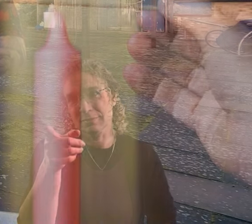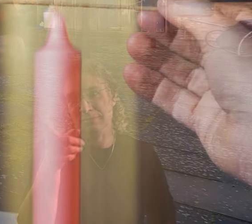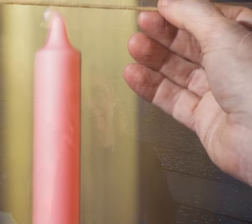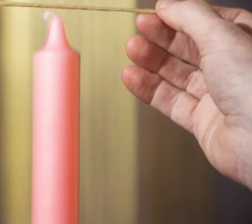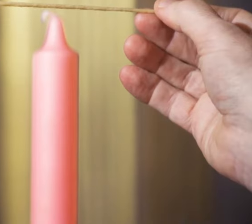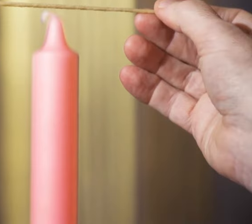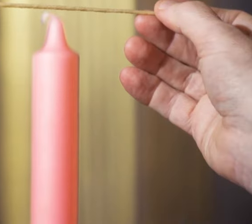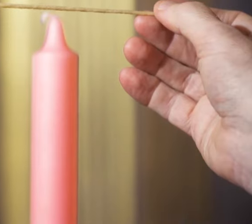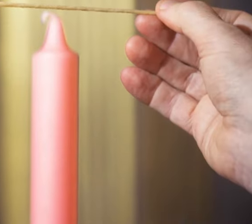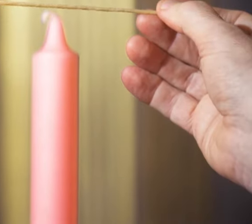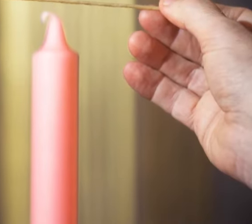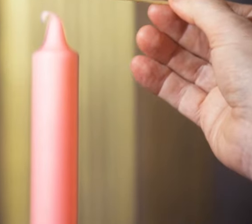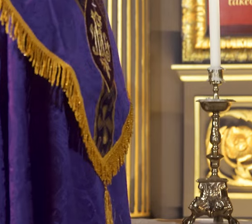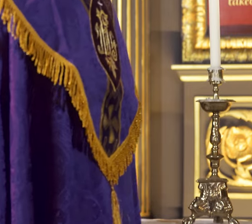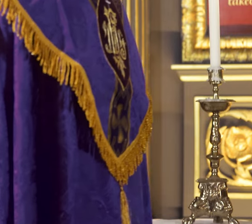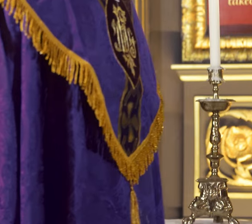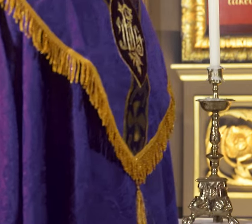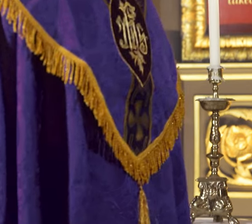Jesus, the light of the world.